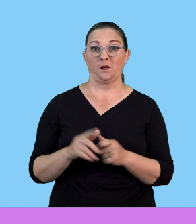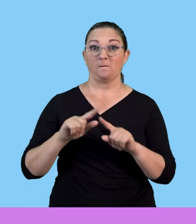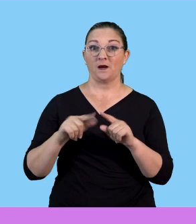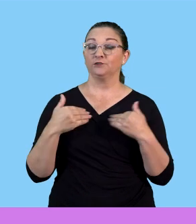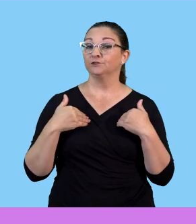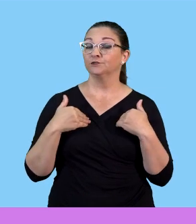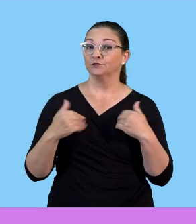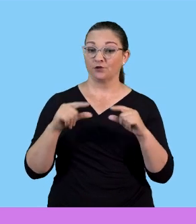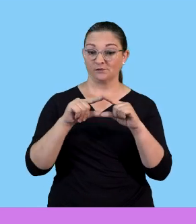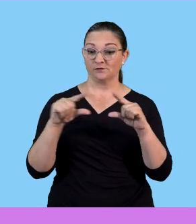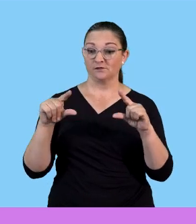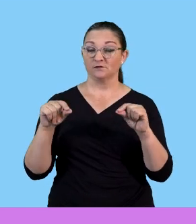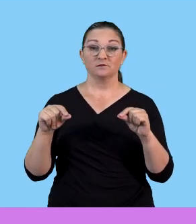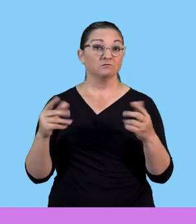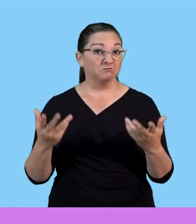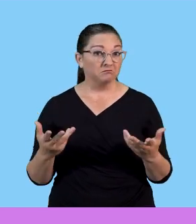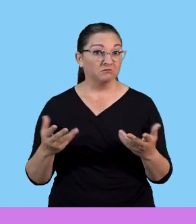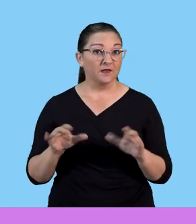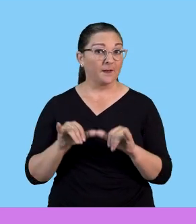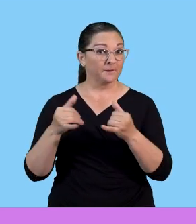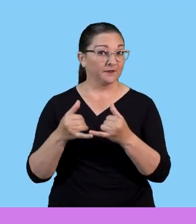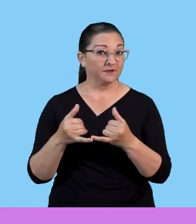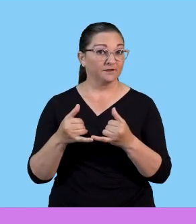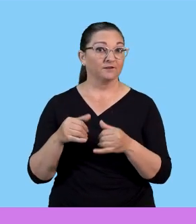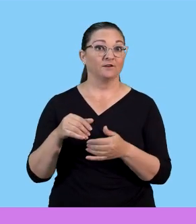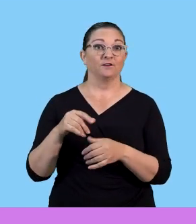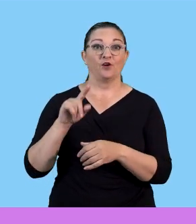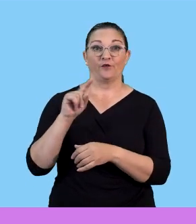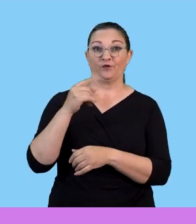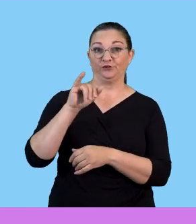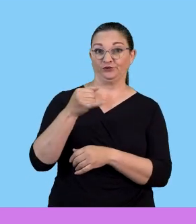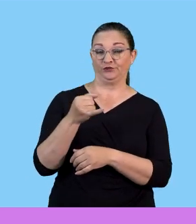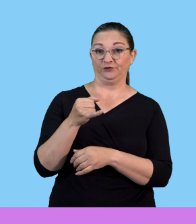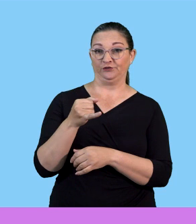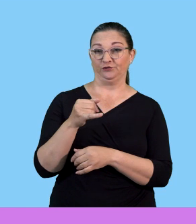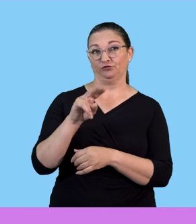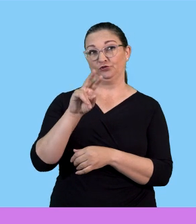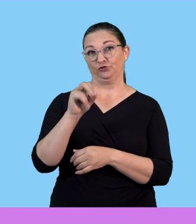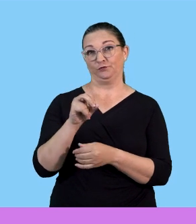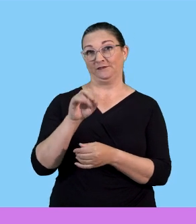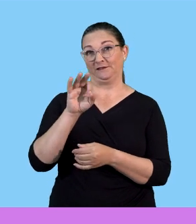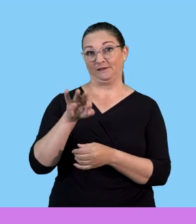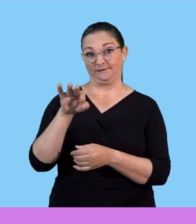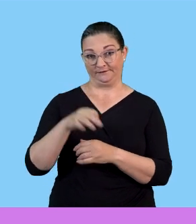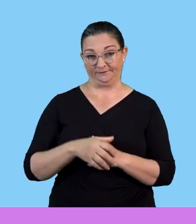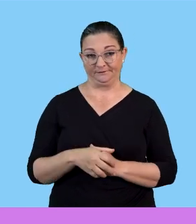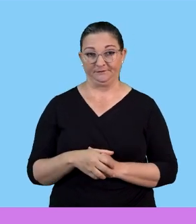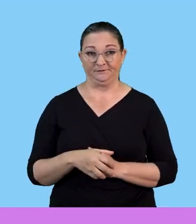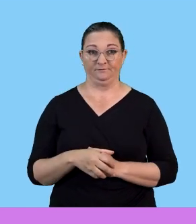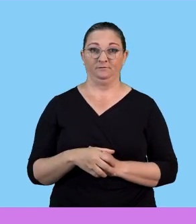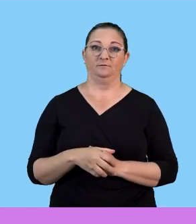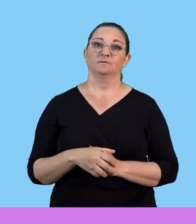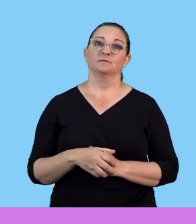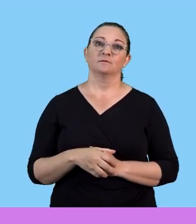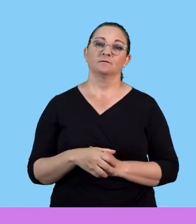Then the date he started at the company, he started on the 1st of January